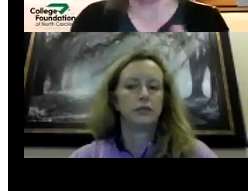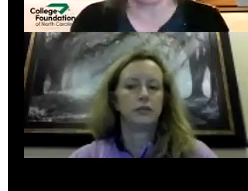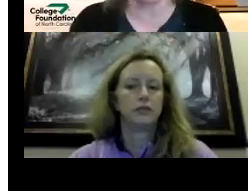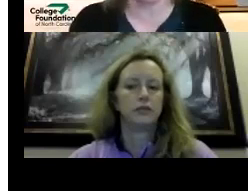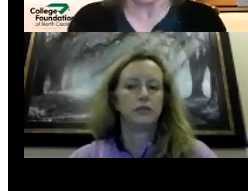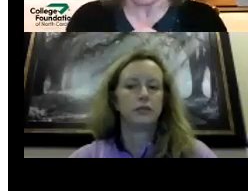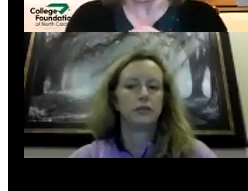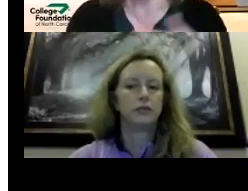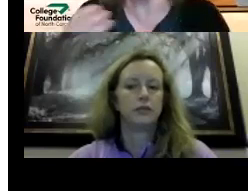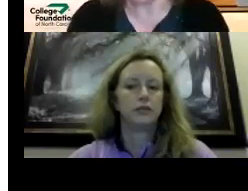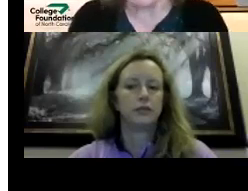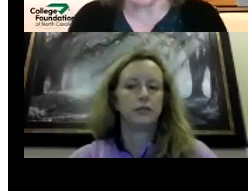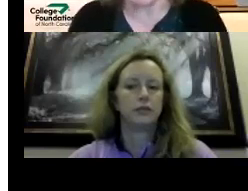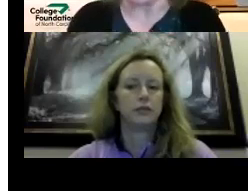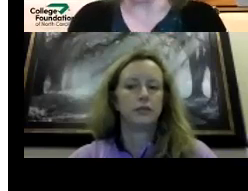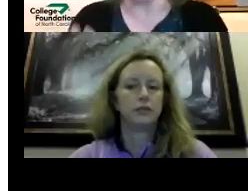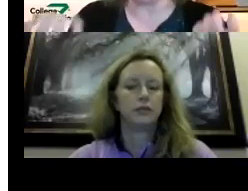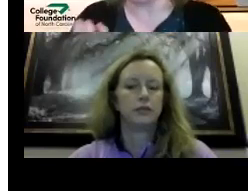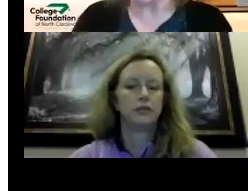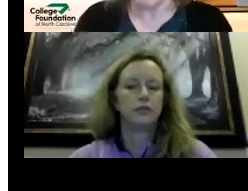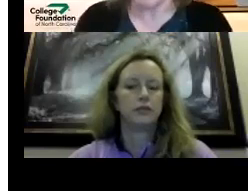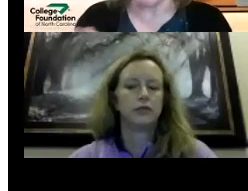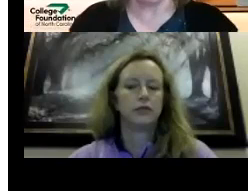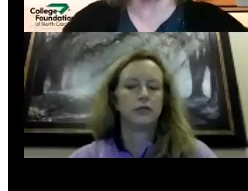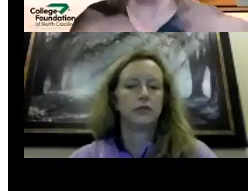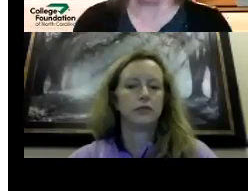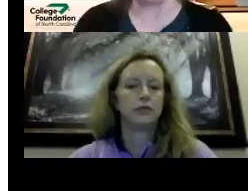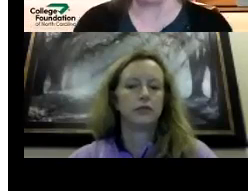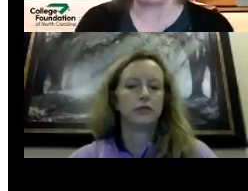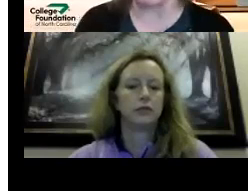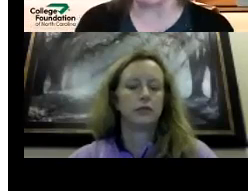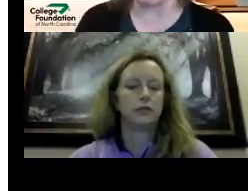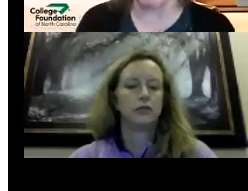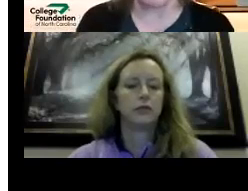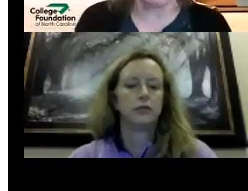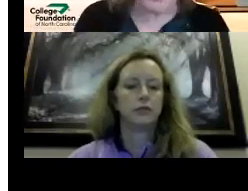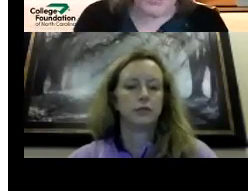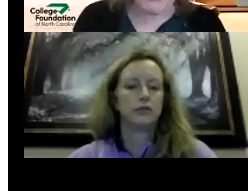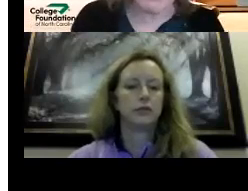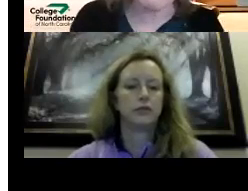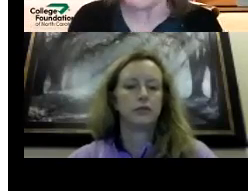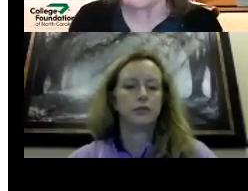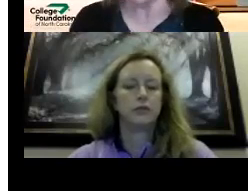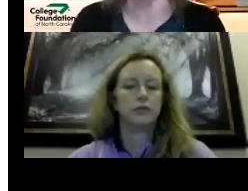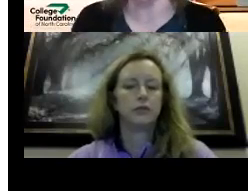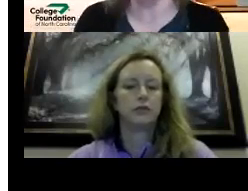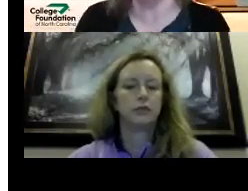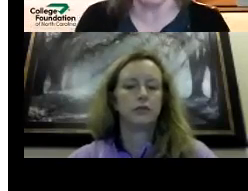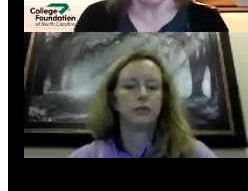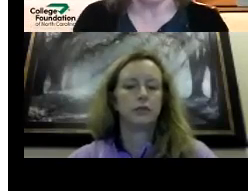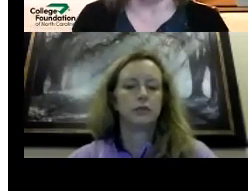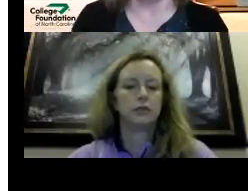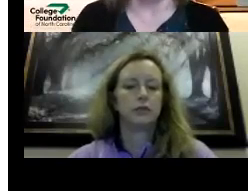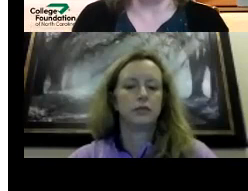exactly what you entered. And so you can catch any errors like early on by just glancing at that and double checking. The next things I want you to look